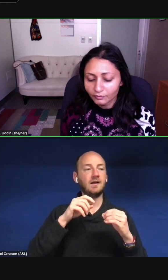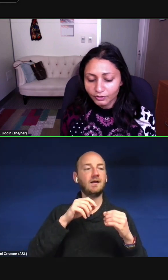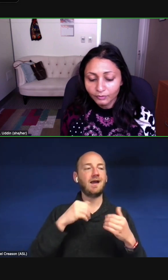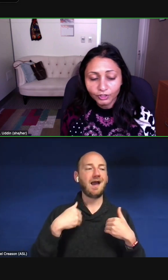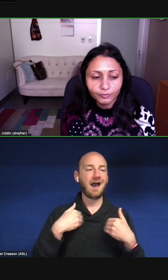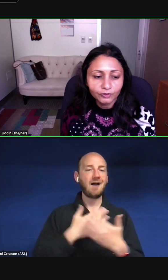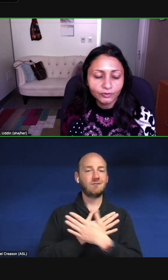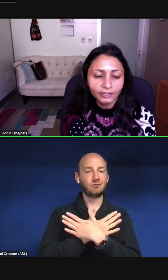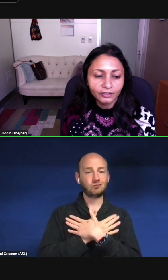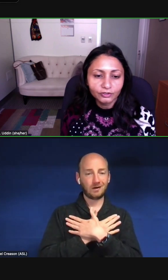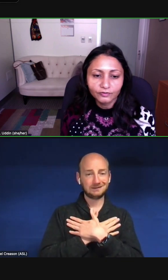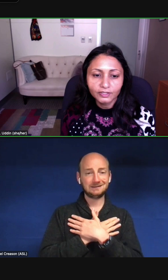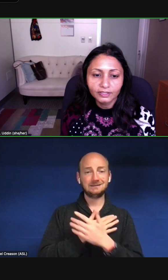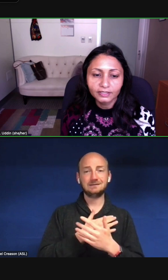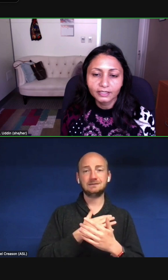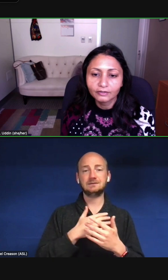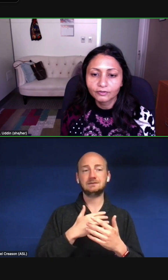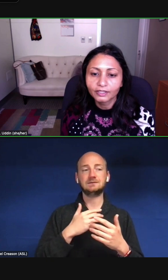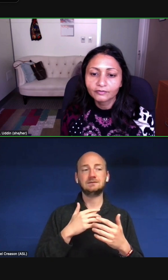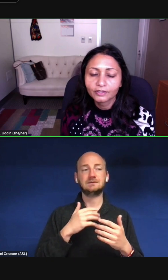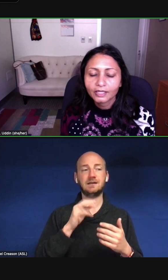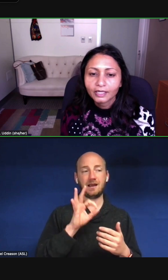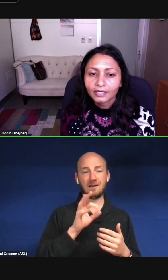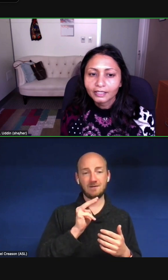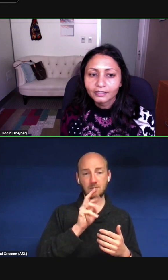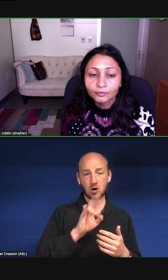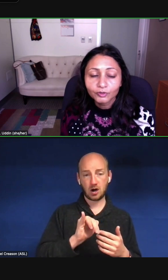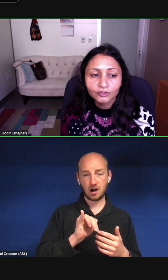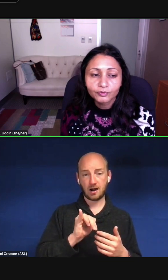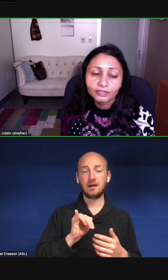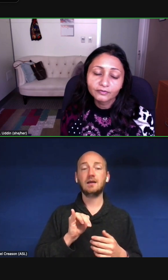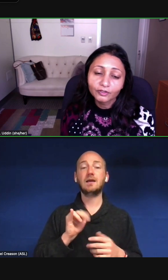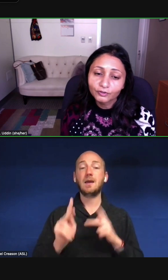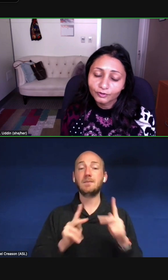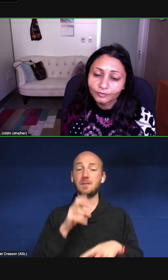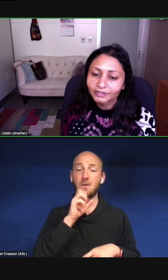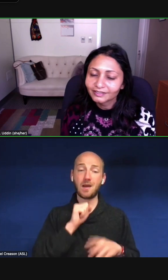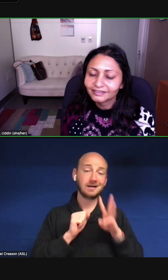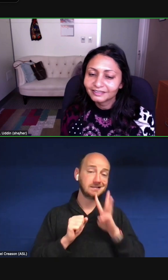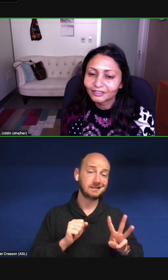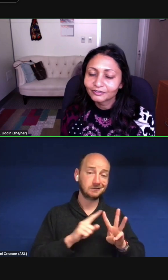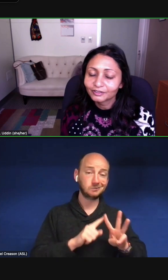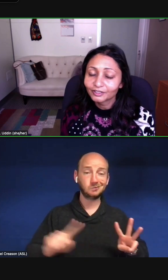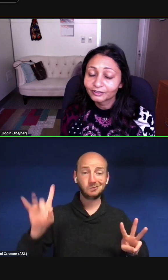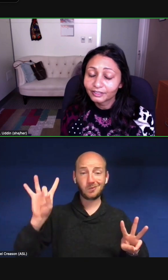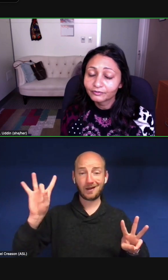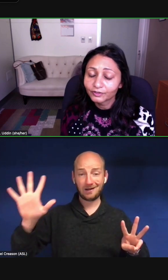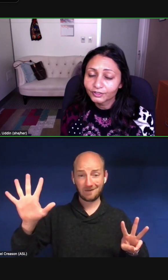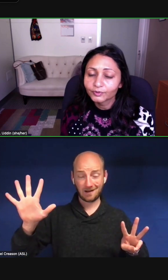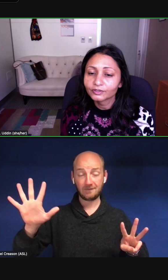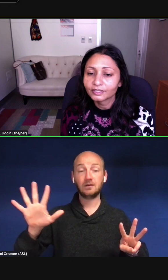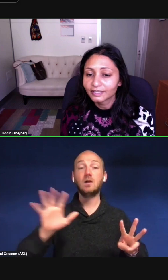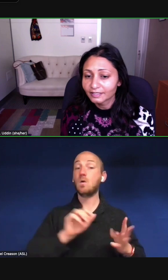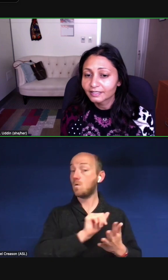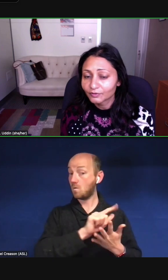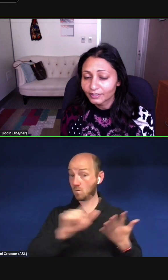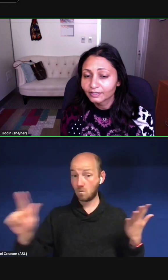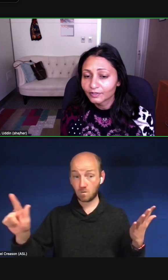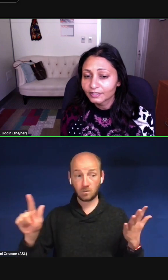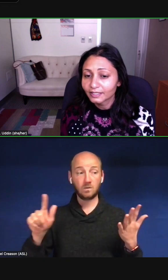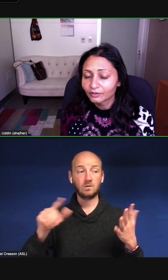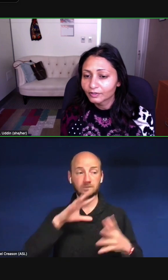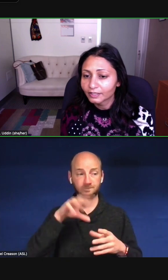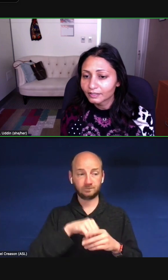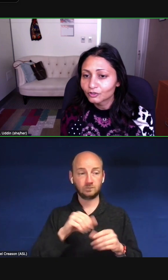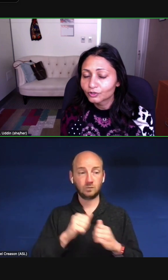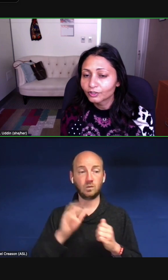fMRI subjects between the ages of 6 and 85. And these participants have also completed cognitive flexibility tasks outside